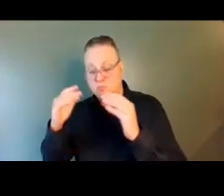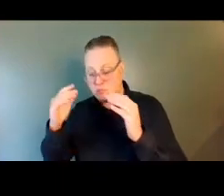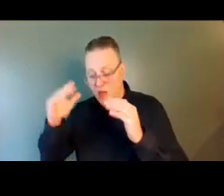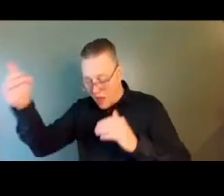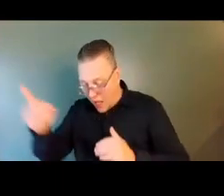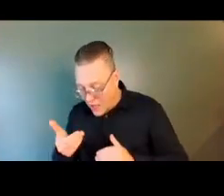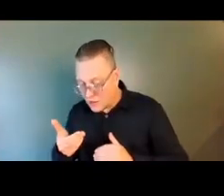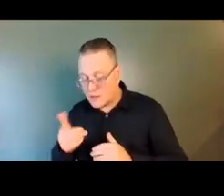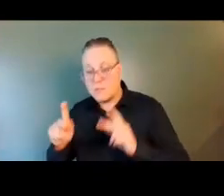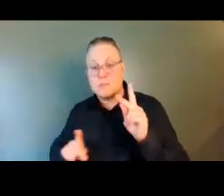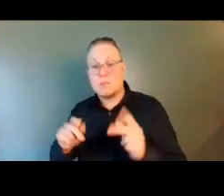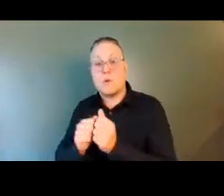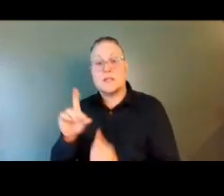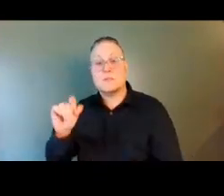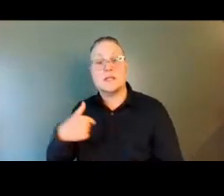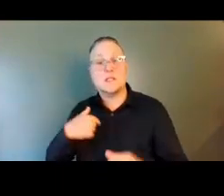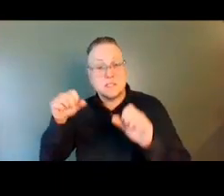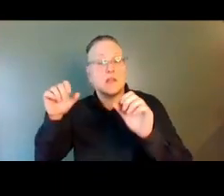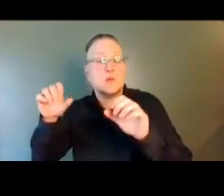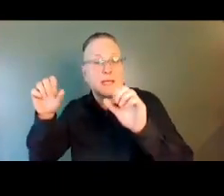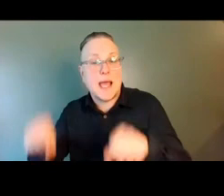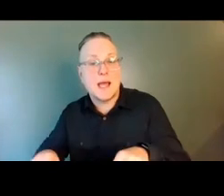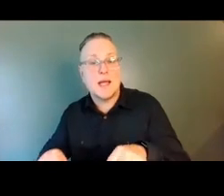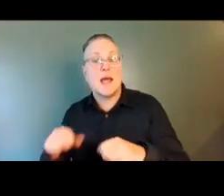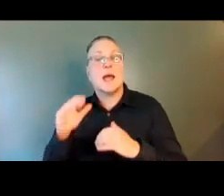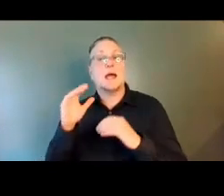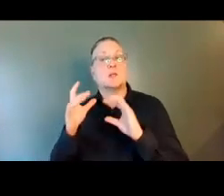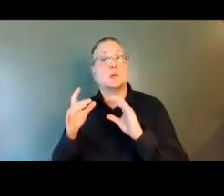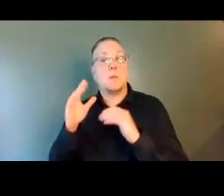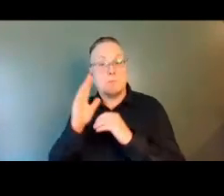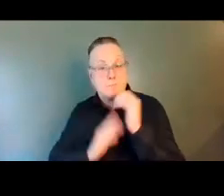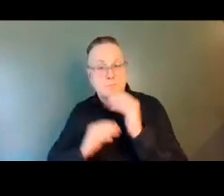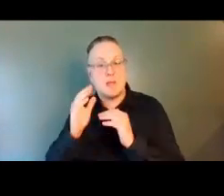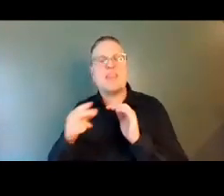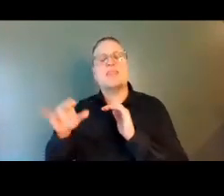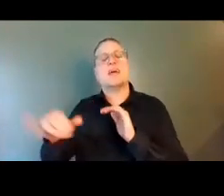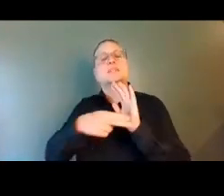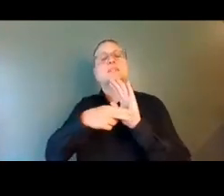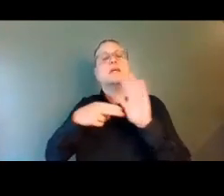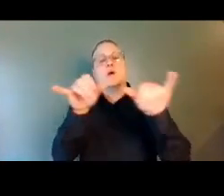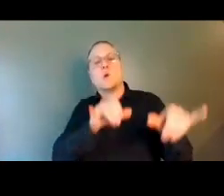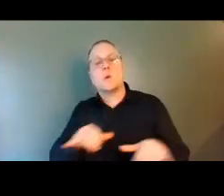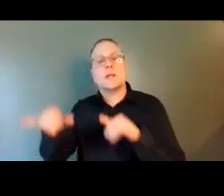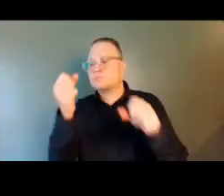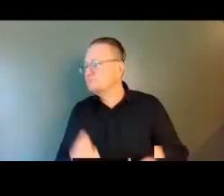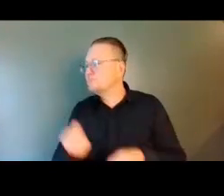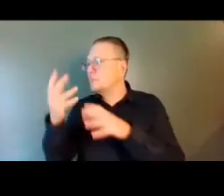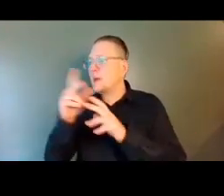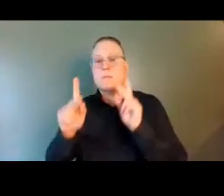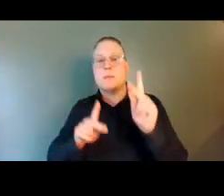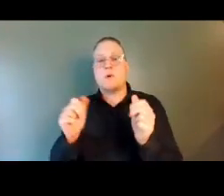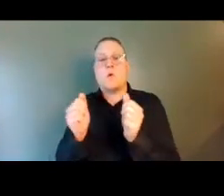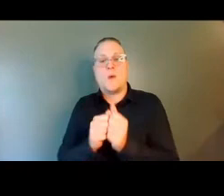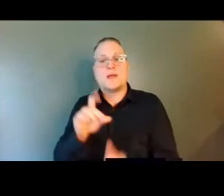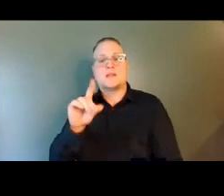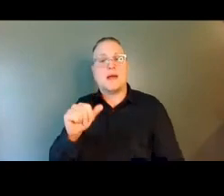disabilities and to eliminate the long-standing stereotype that people with disabilities cannot or do not